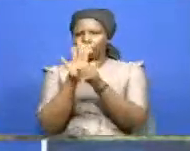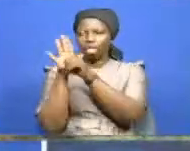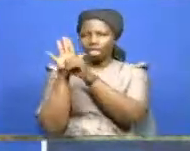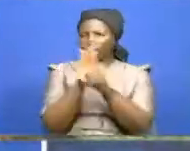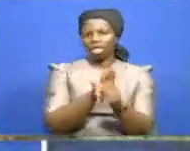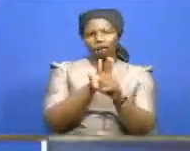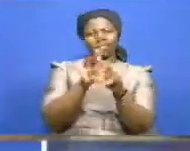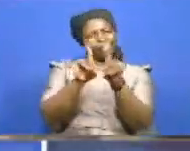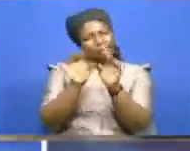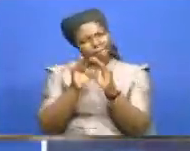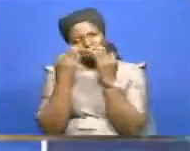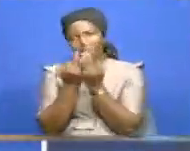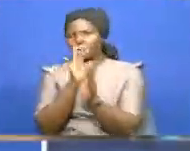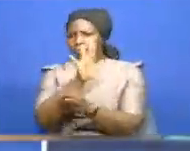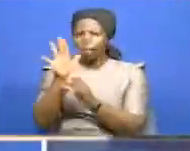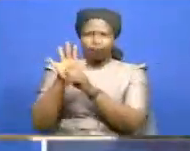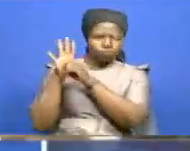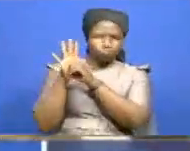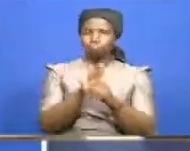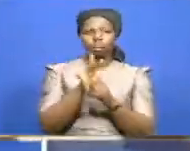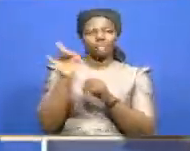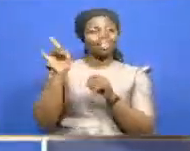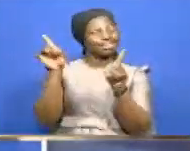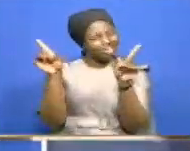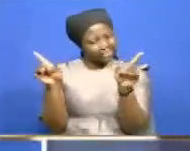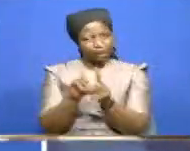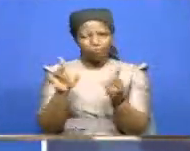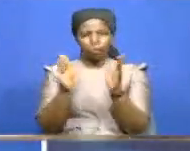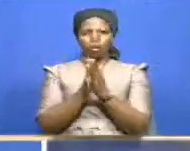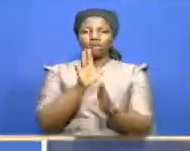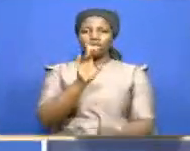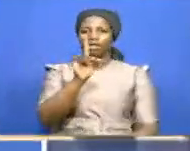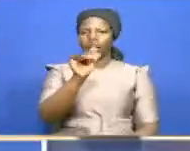even from family. Such was the case with Dan.